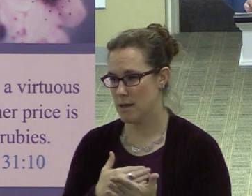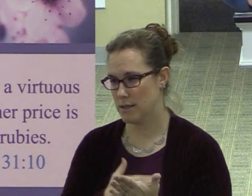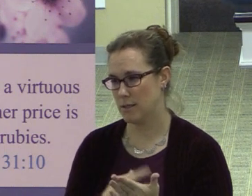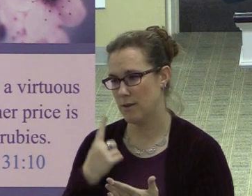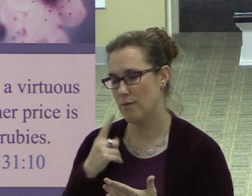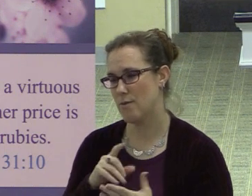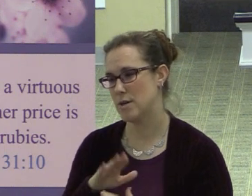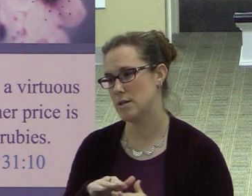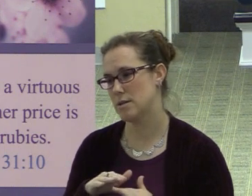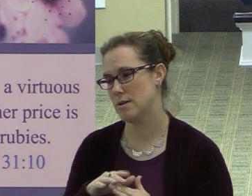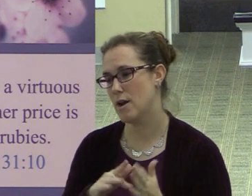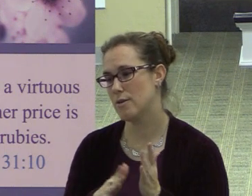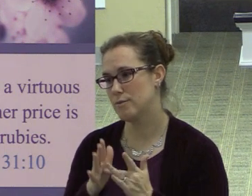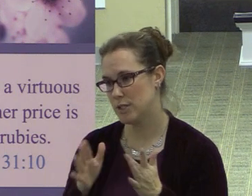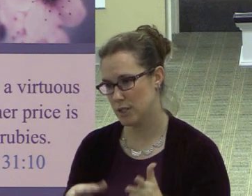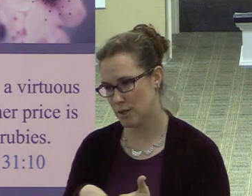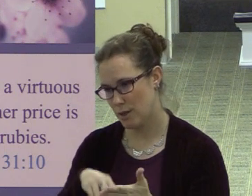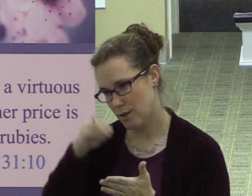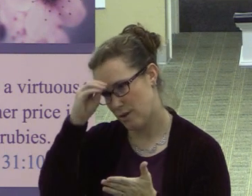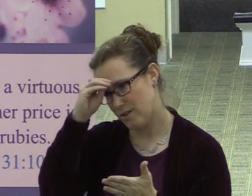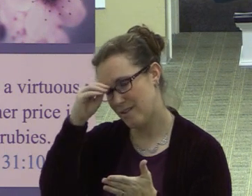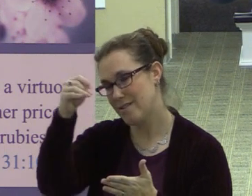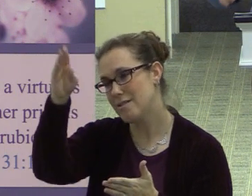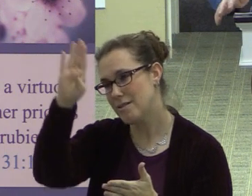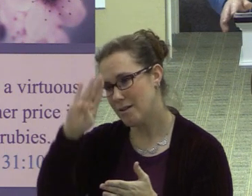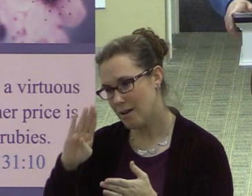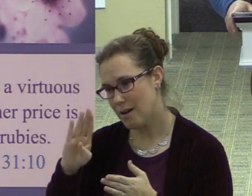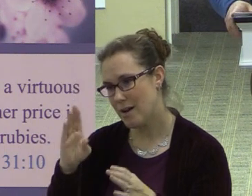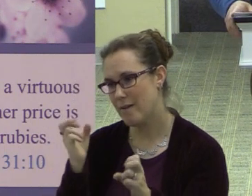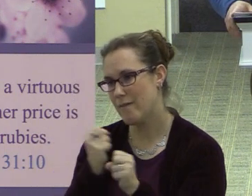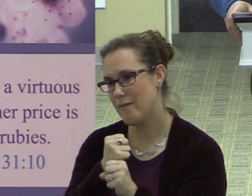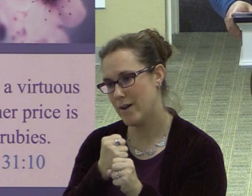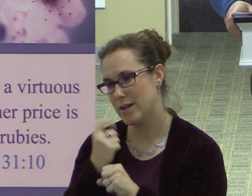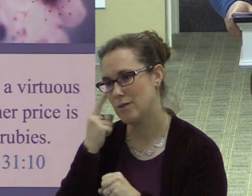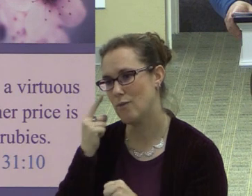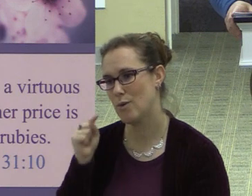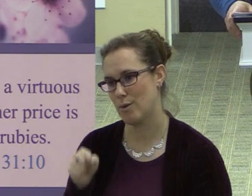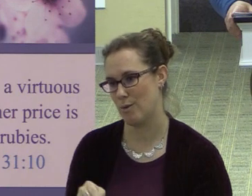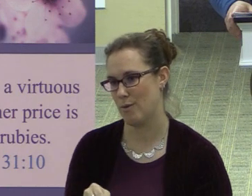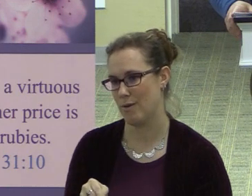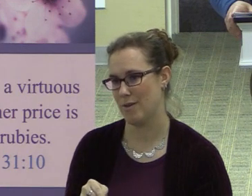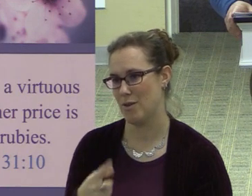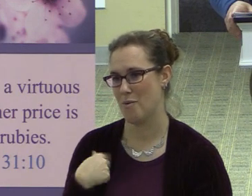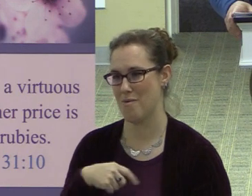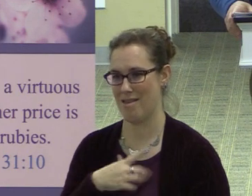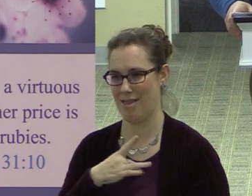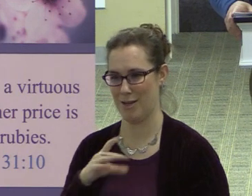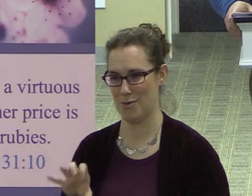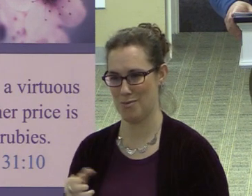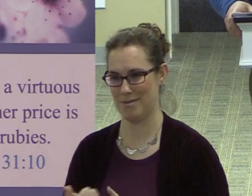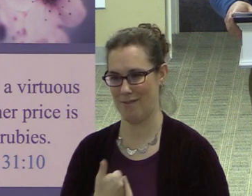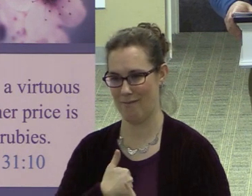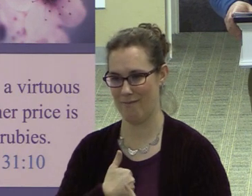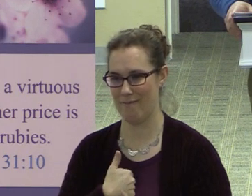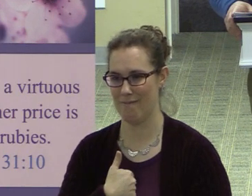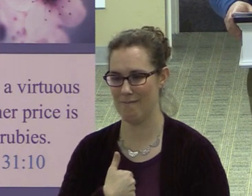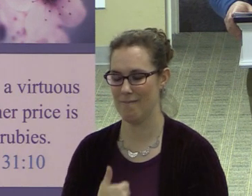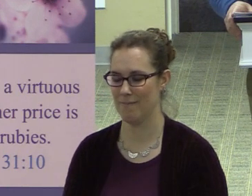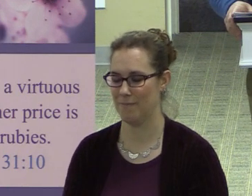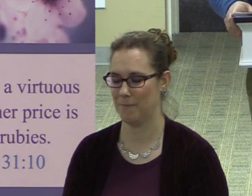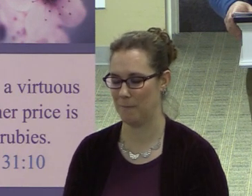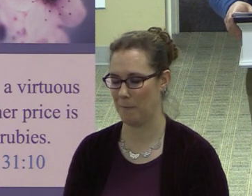learn, is that God fights for you. Because we like to do it ourselves.